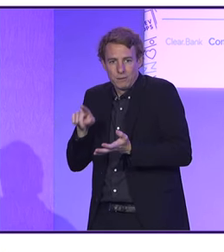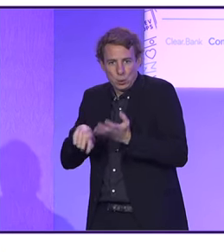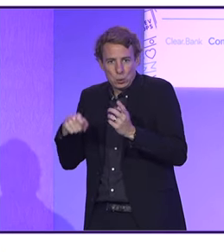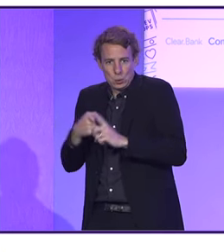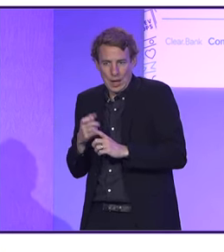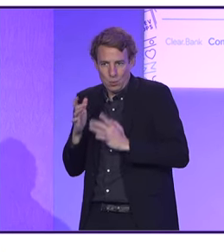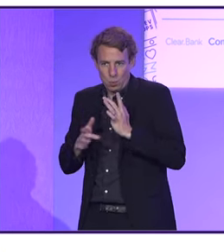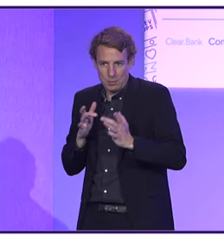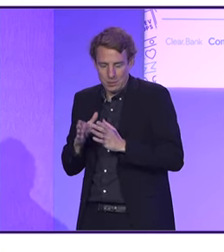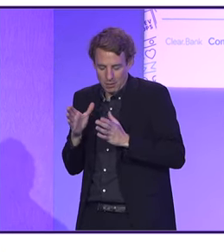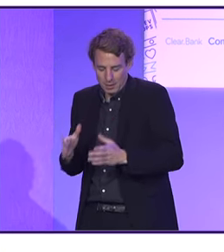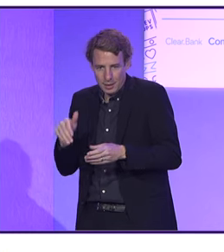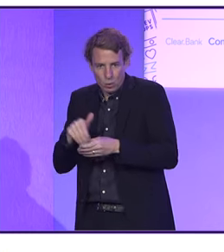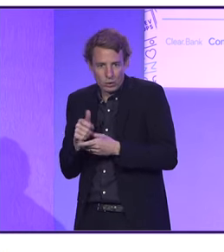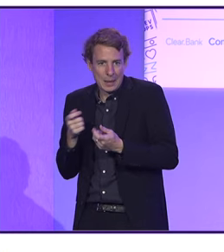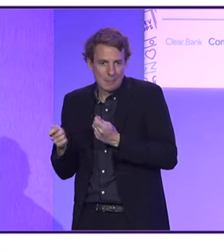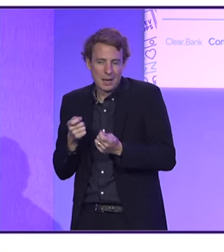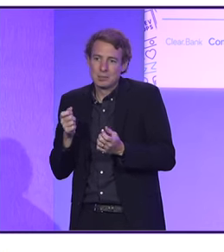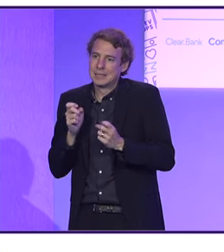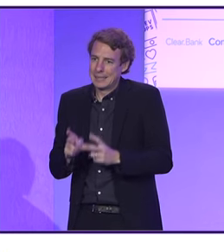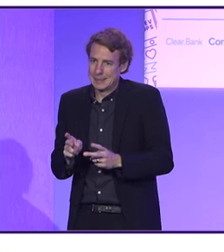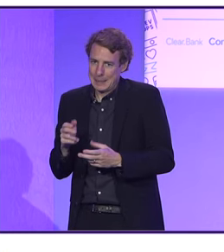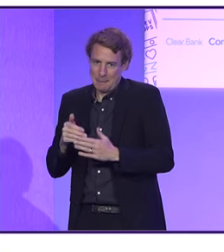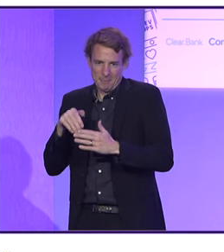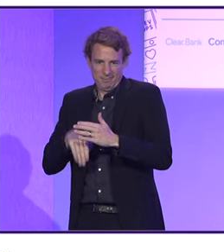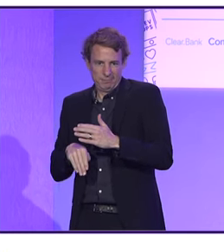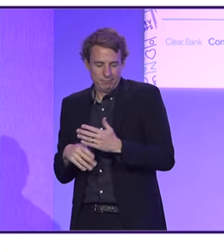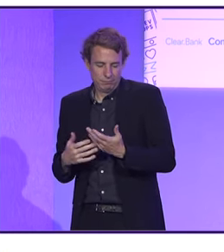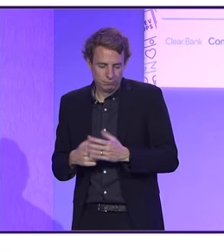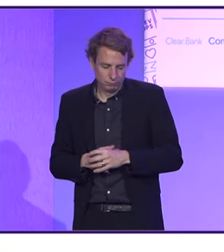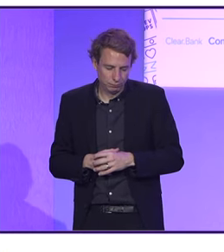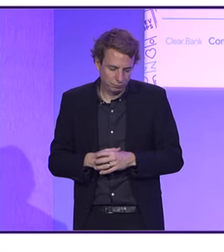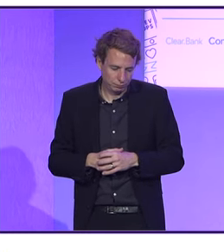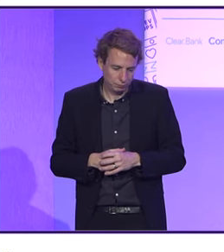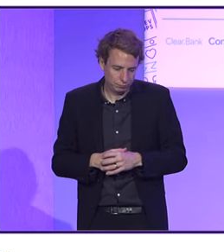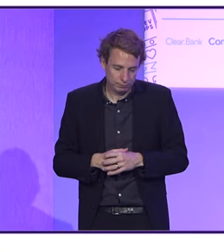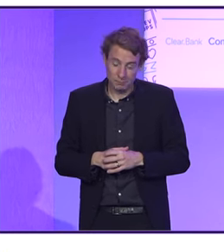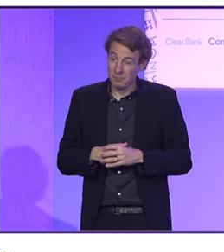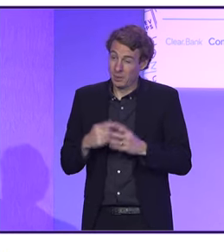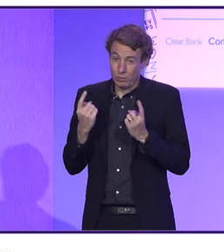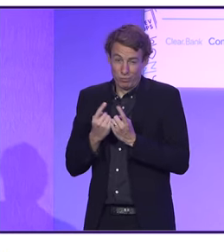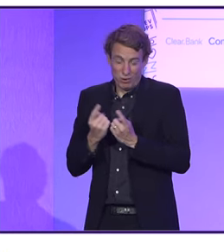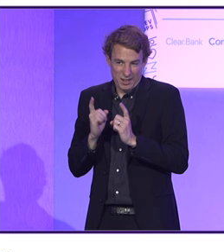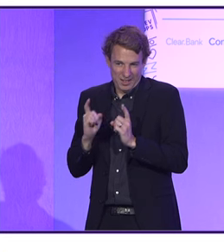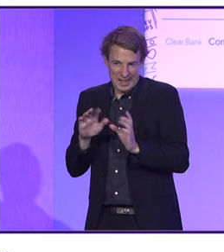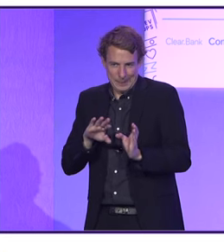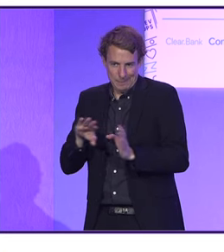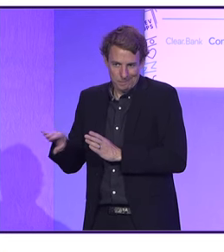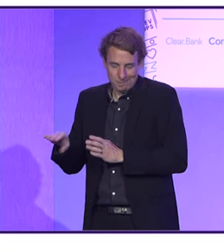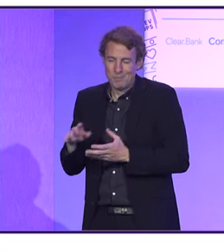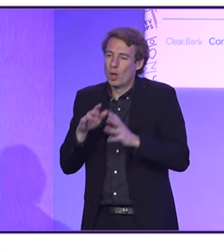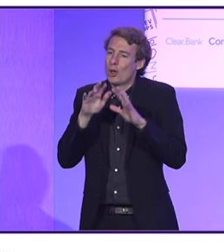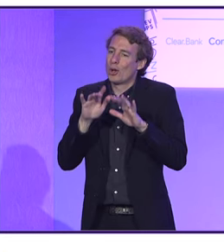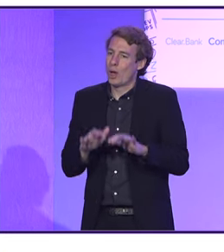website, and the content management system that sits behind it run on. So that's about as much time as I've got for the product. Let's talk a little bit about